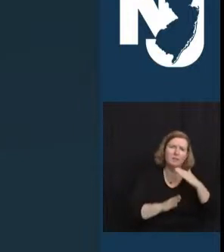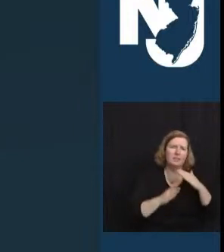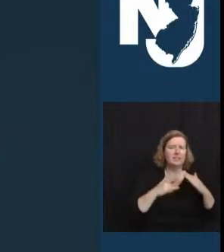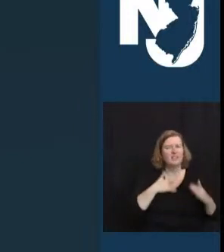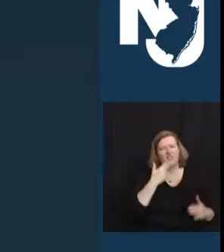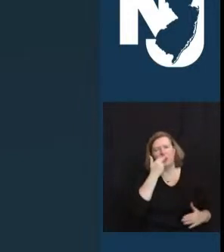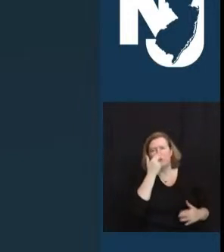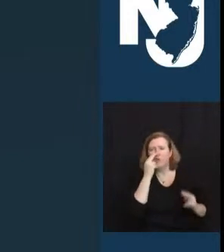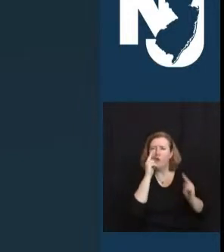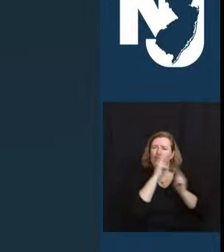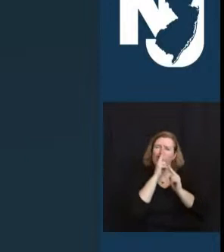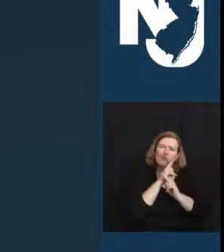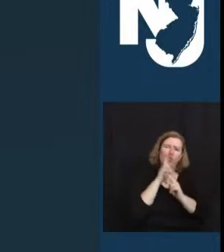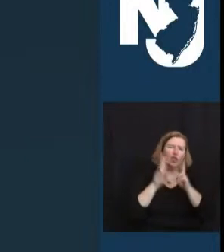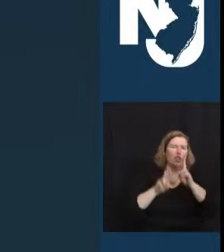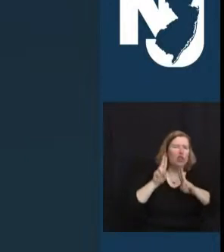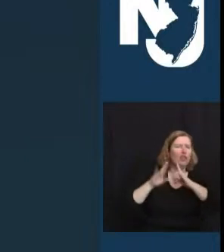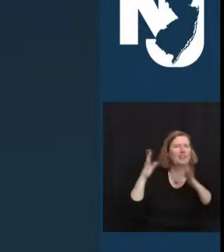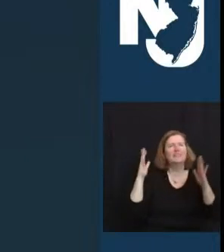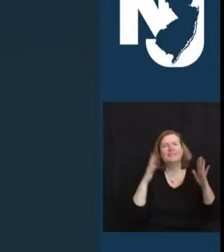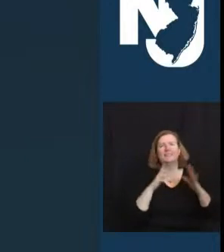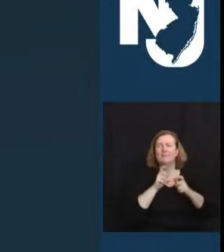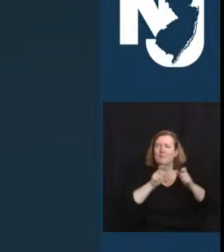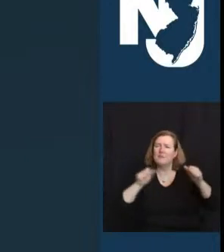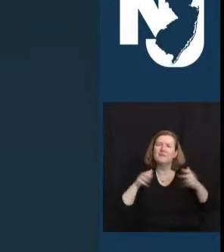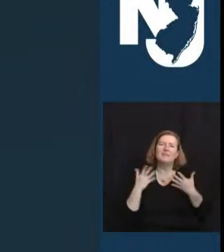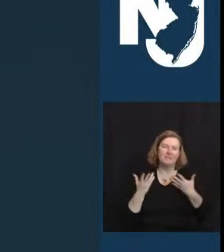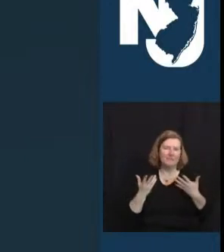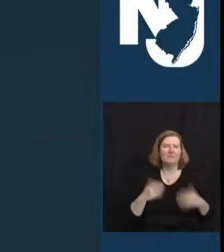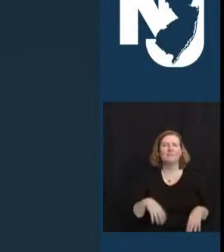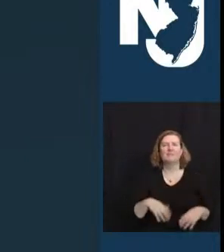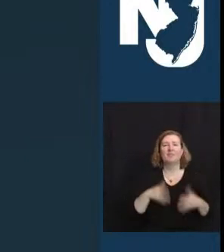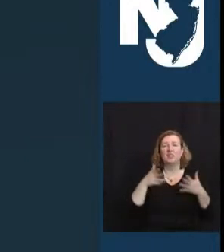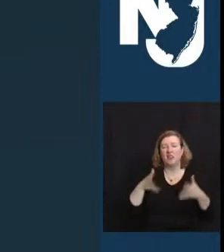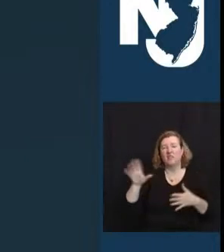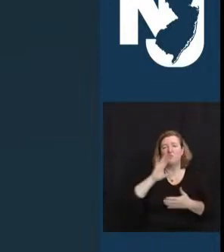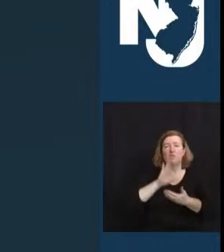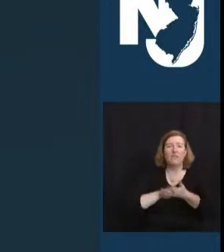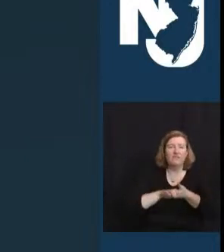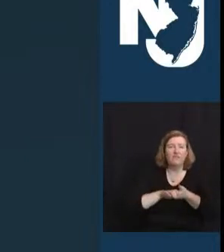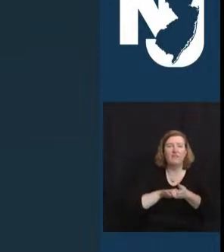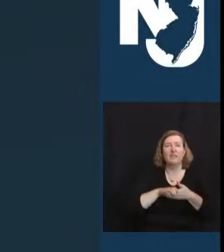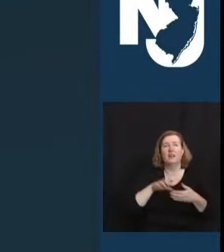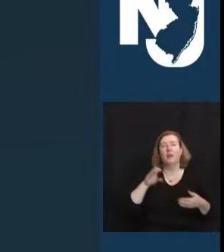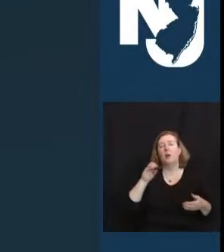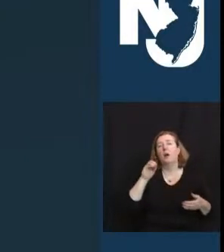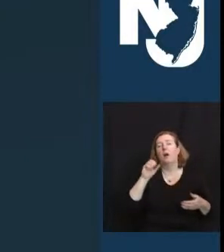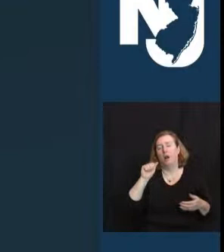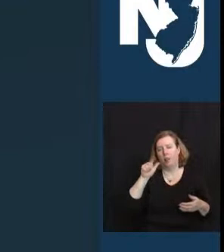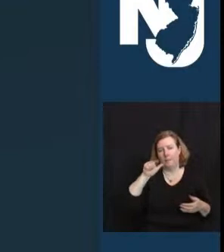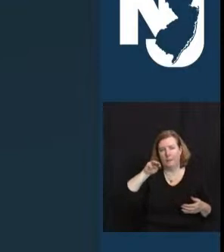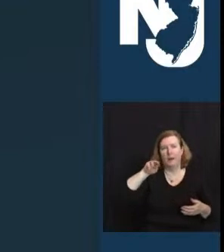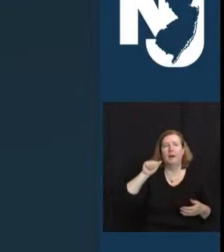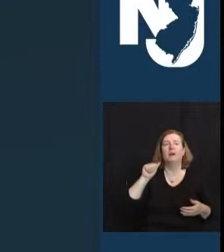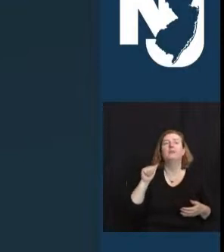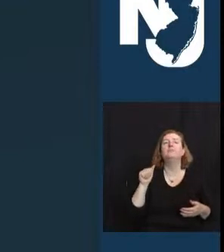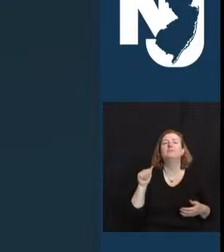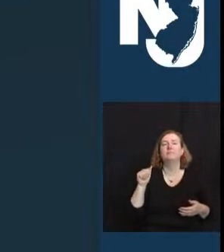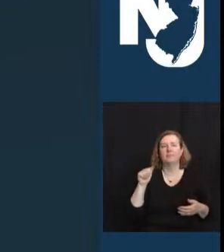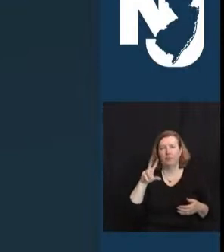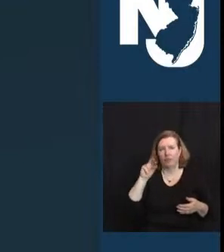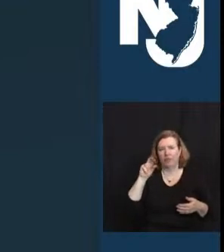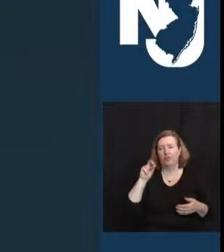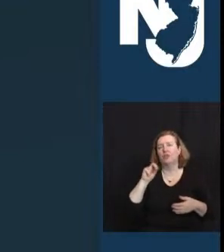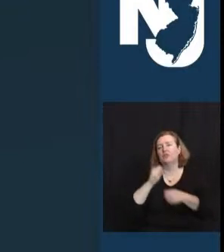into the neighborhoods he served. Hector leaves behind his wife, Alma, of 30 years, and their 2 daughters, Catherine, who's